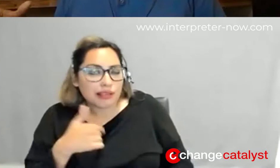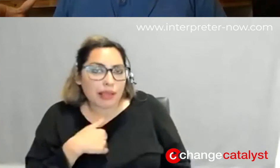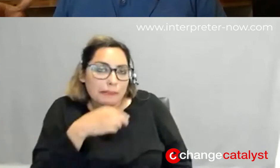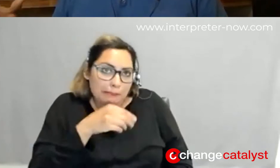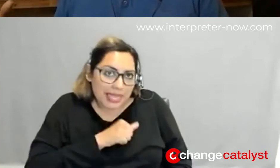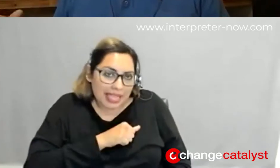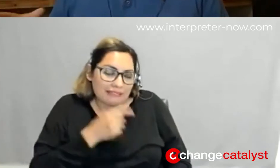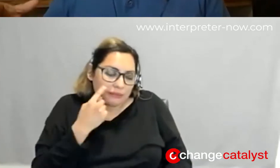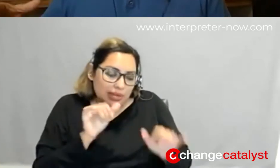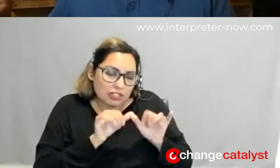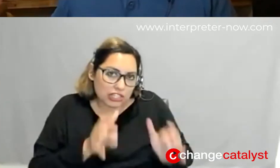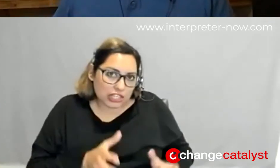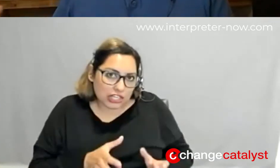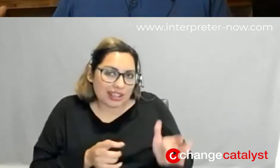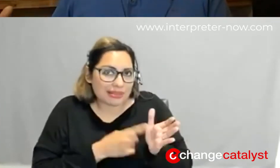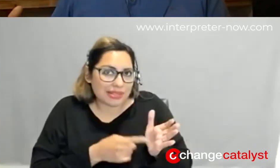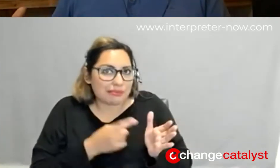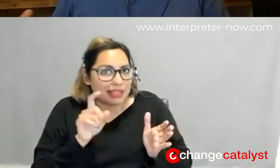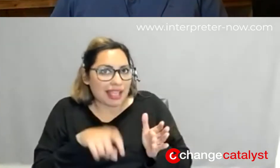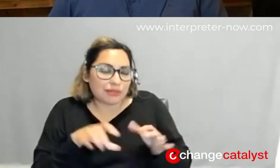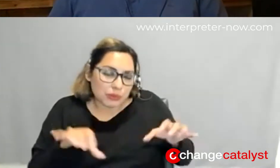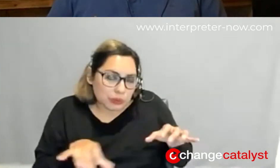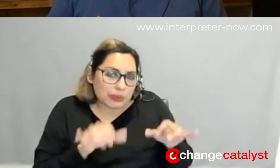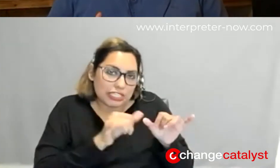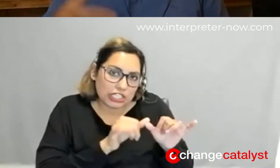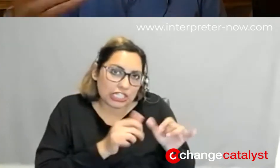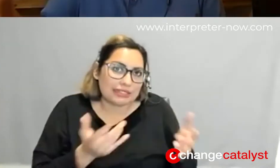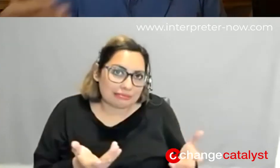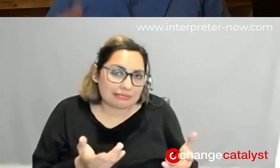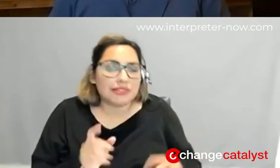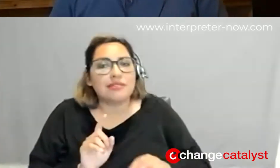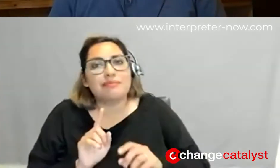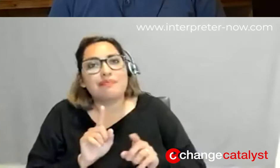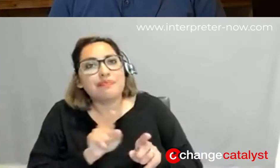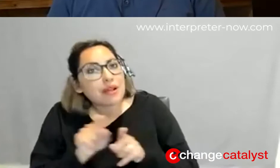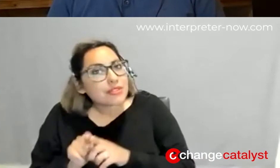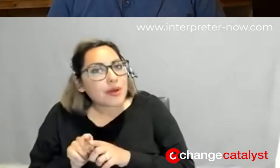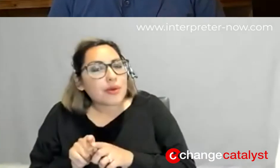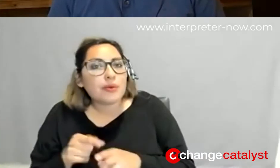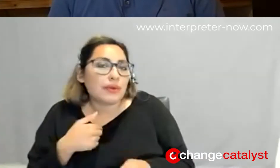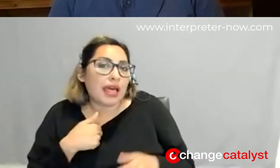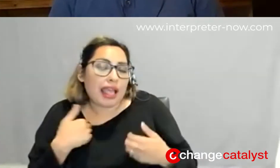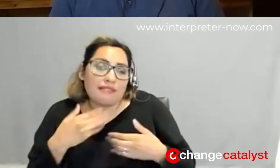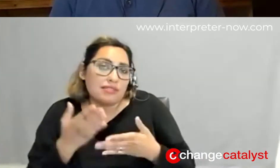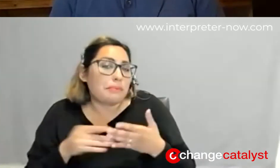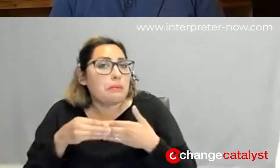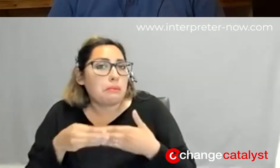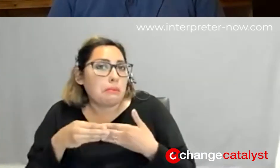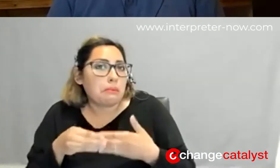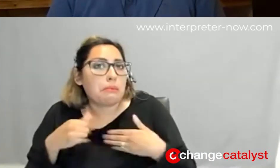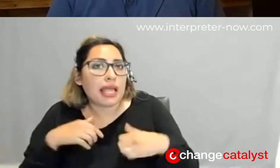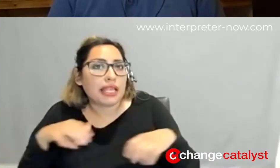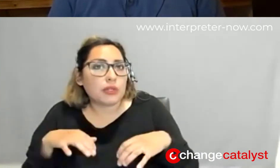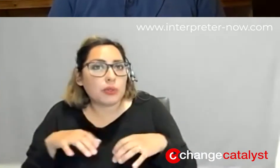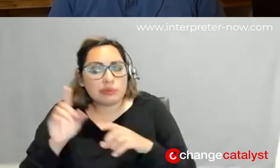to occasionally show some engineering, right? But I've got enough leeway to do these passion projects because they're